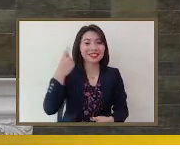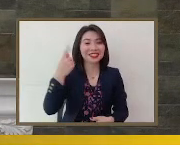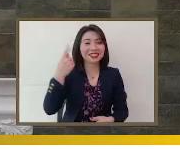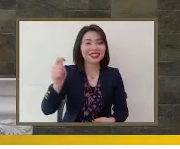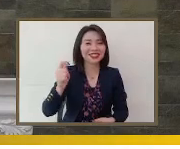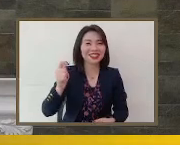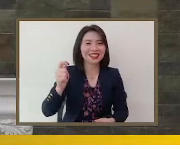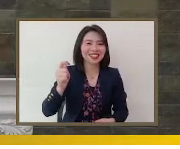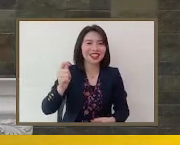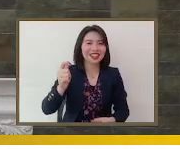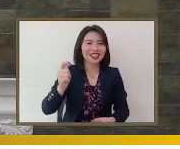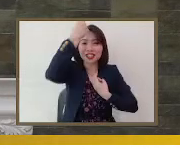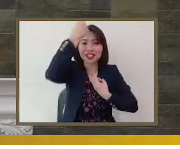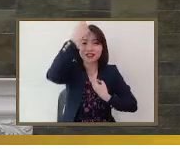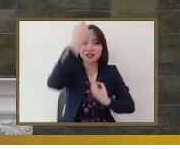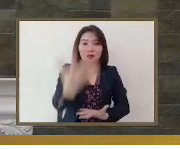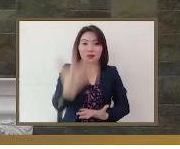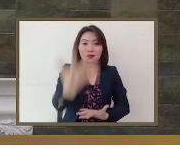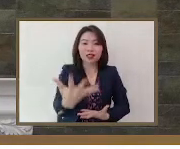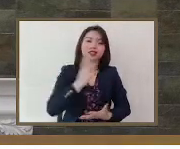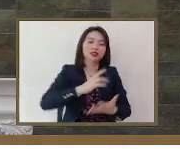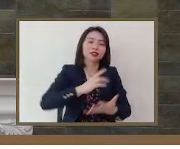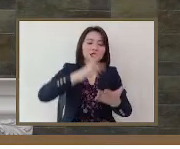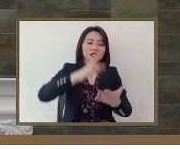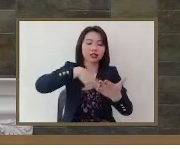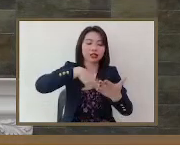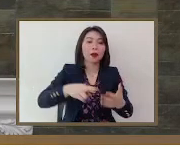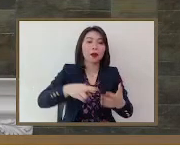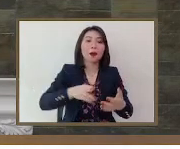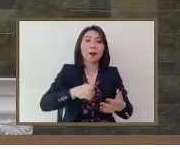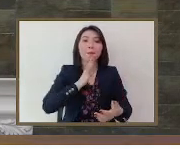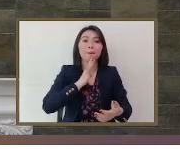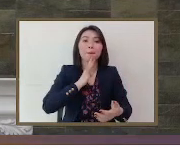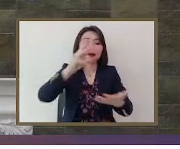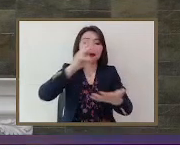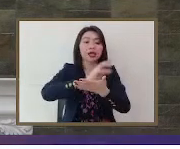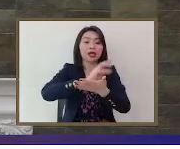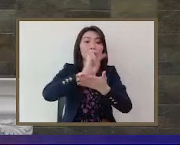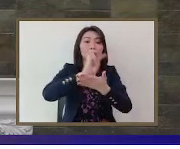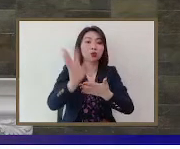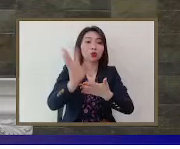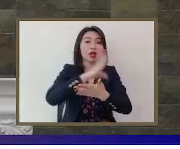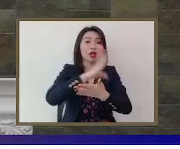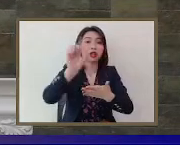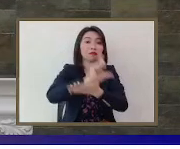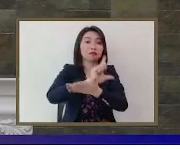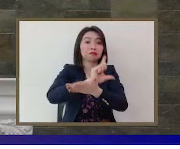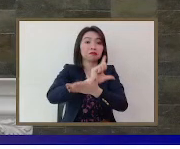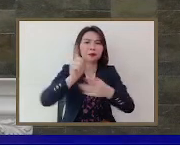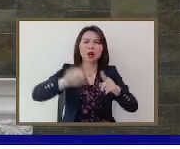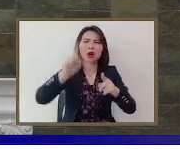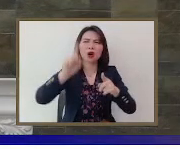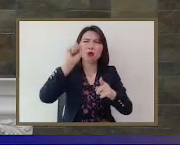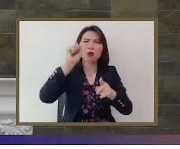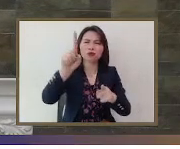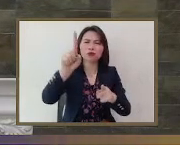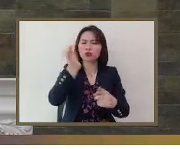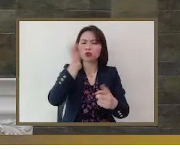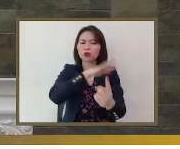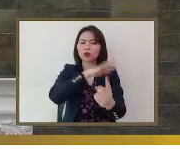given in or written by Matthew and Luke. But one thing you will observe is